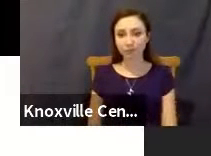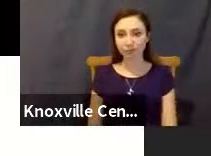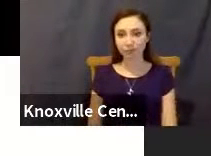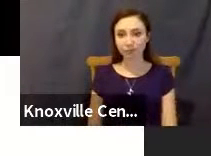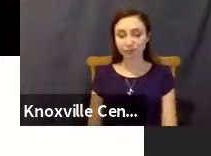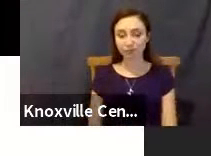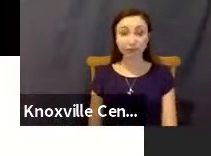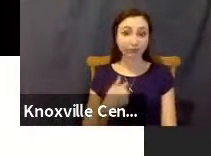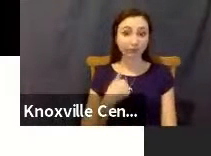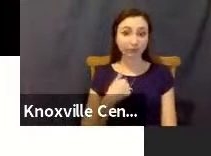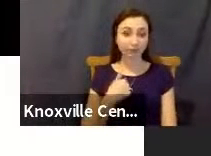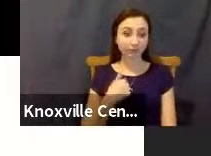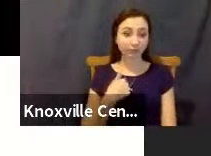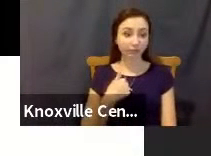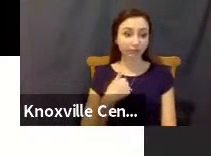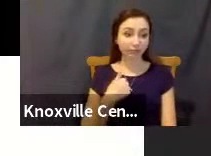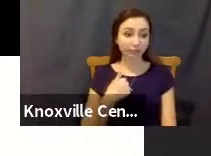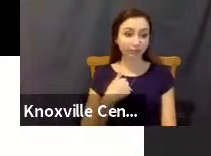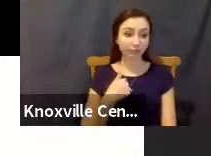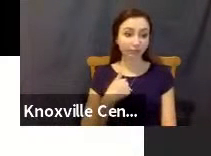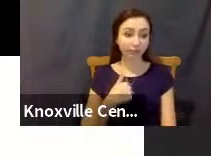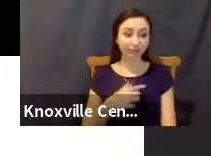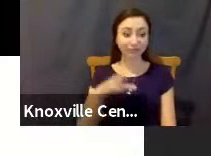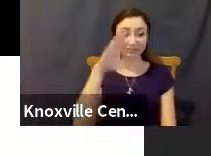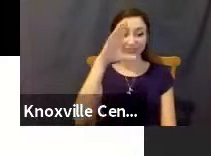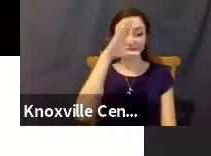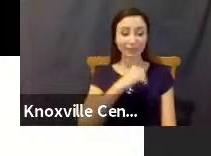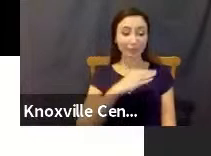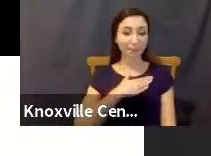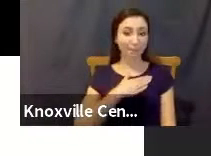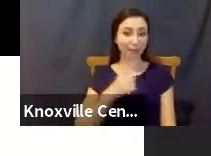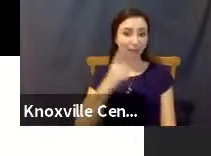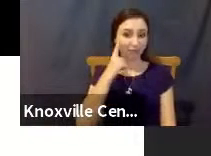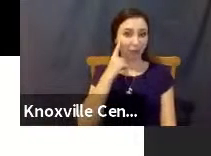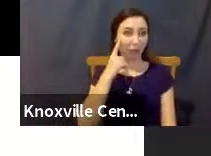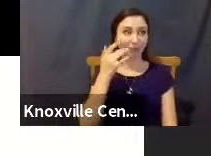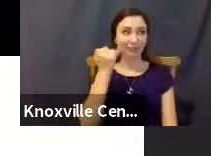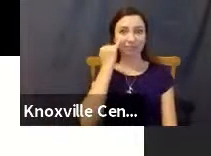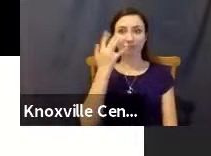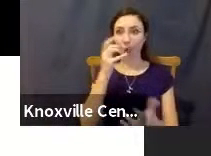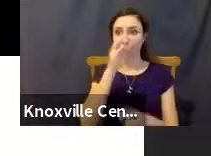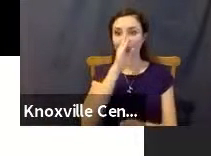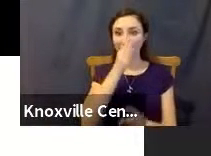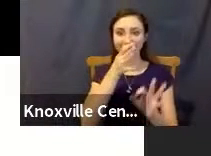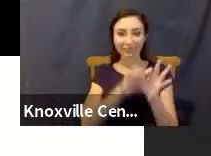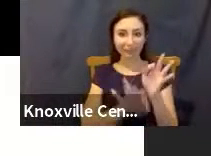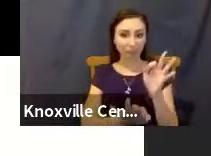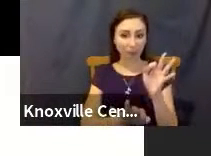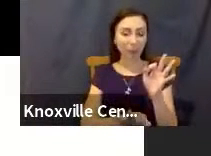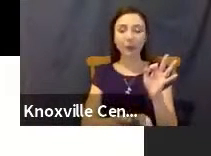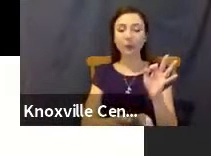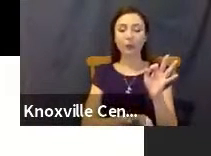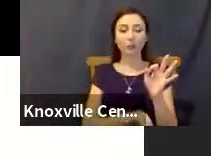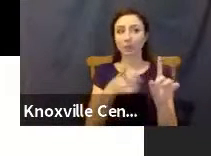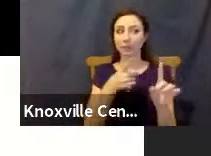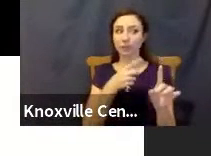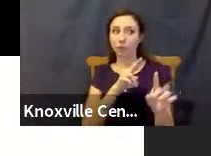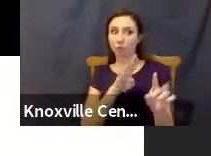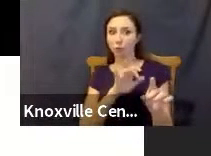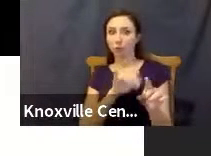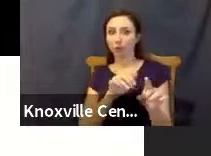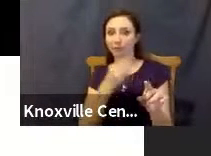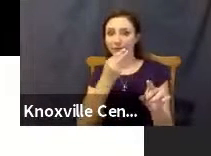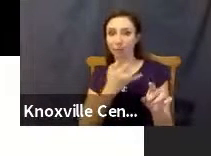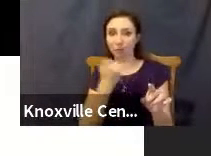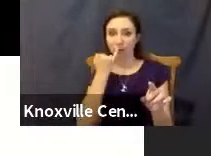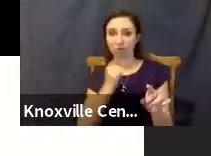I guess my thought was that to make it straight simple, but Dr. Buchanan, please push back on this. But if